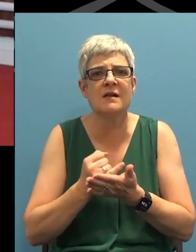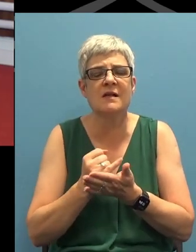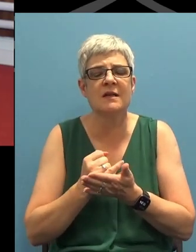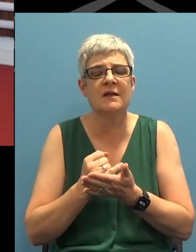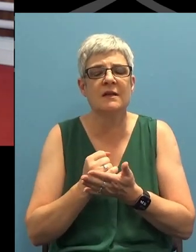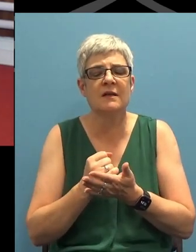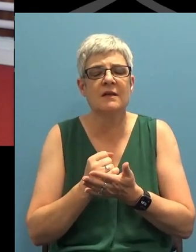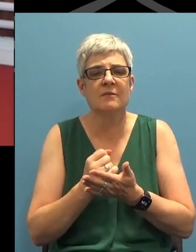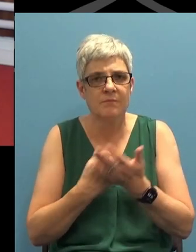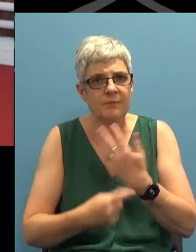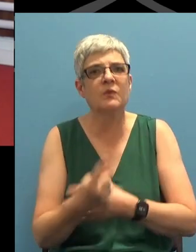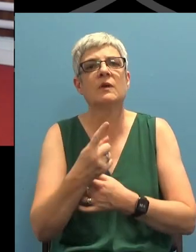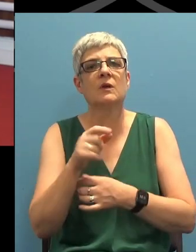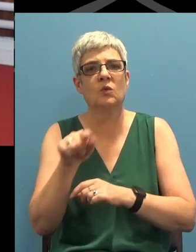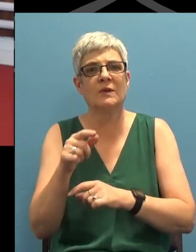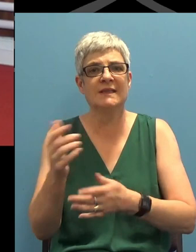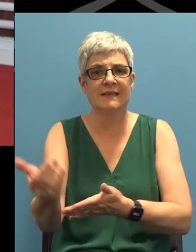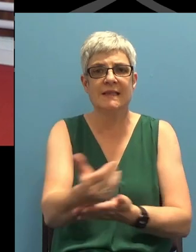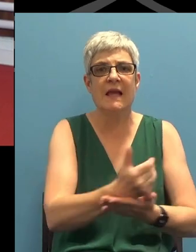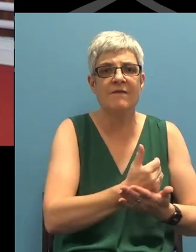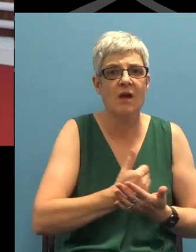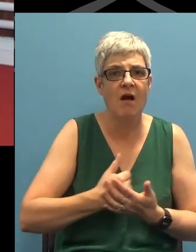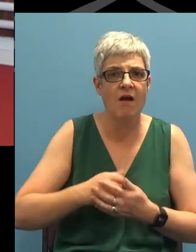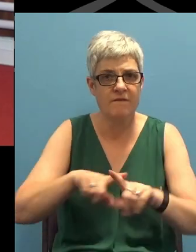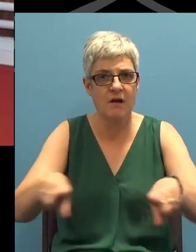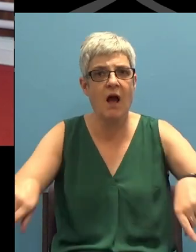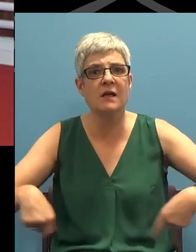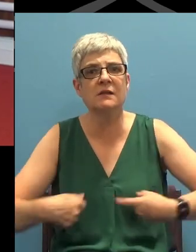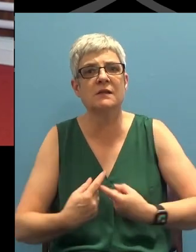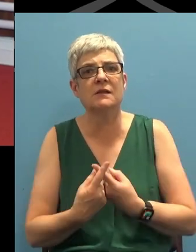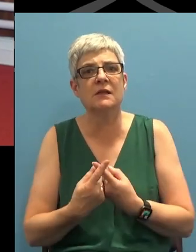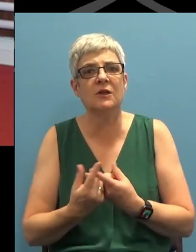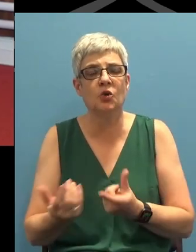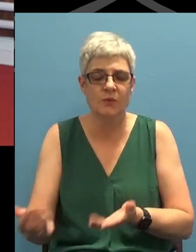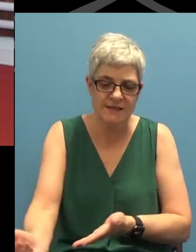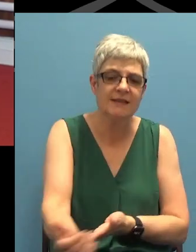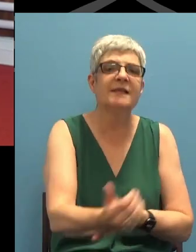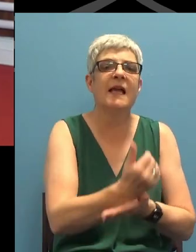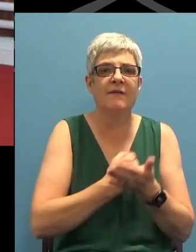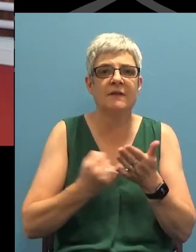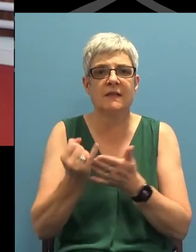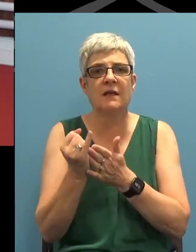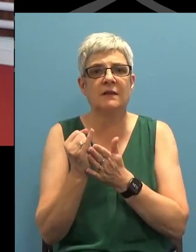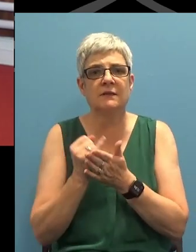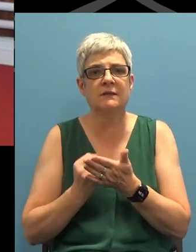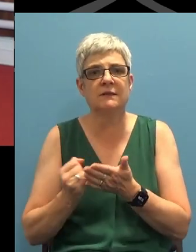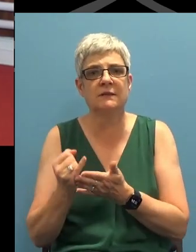came you being a Savior for us, a Savior who saves sinners.